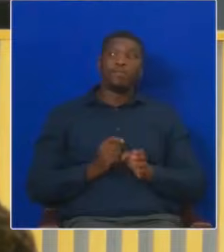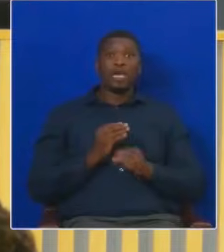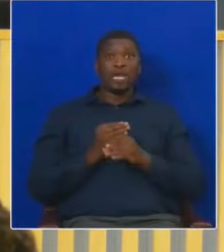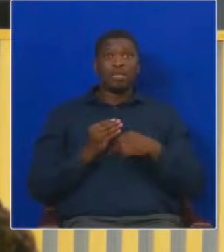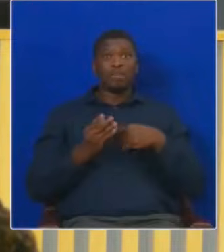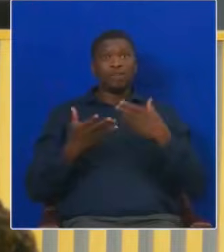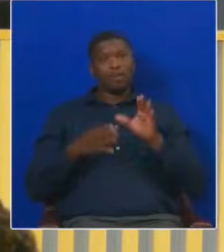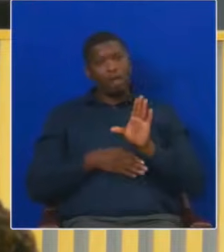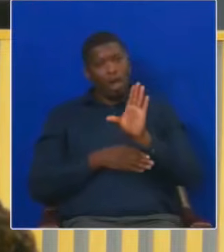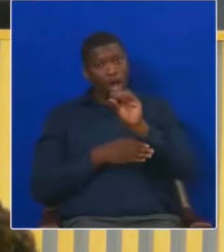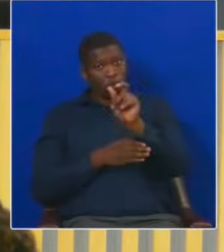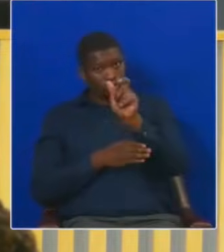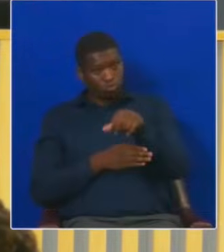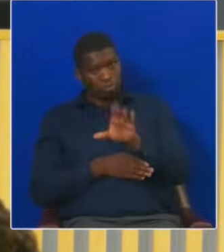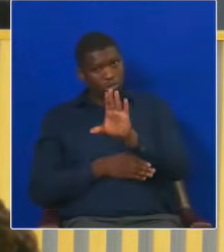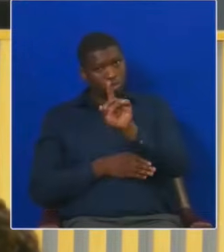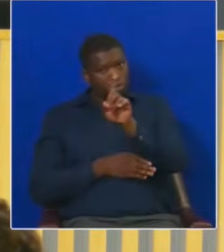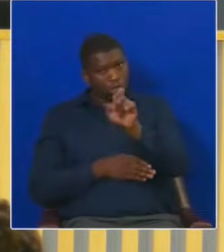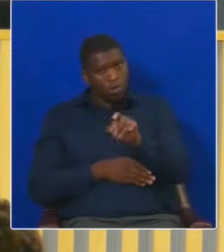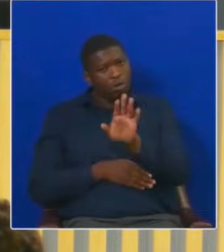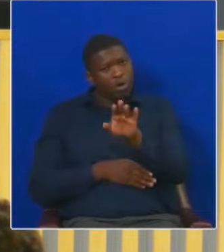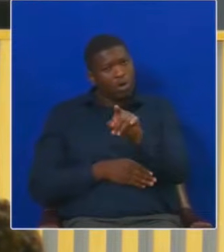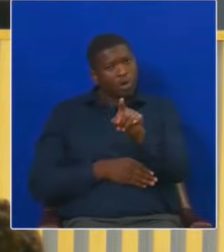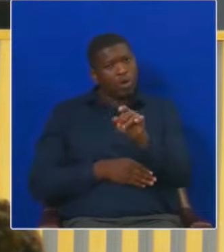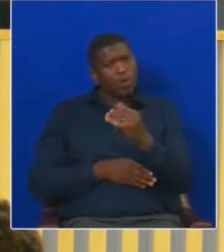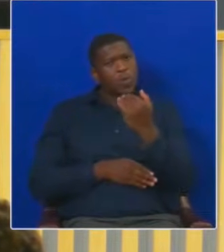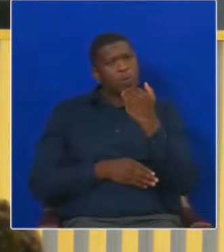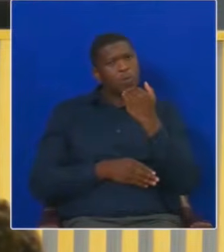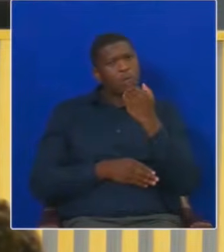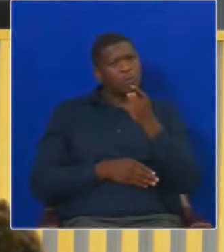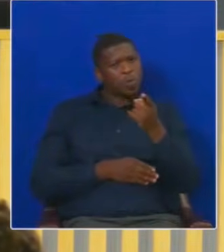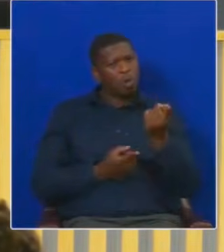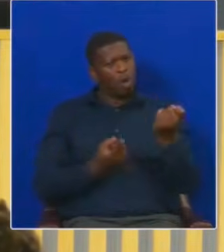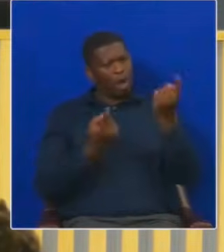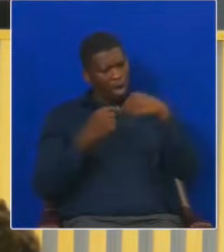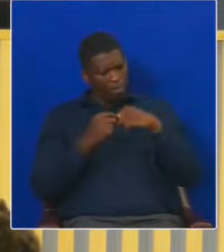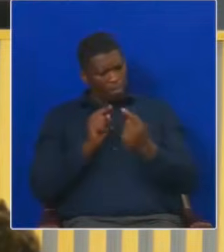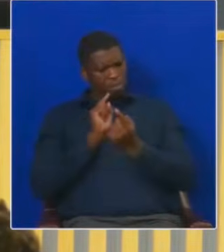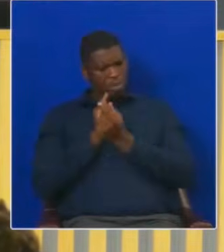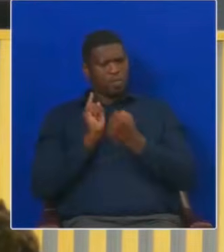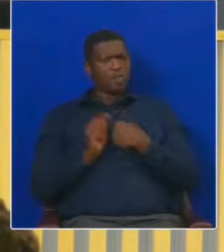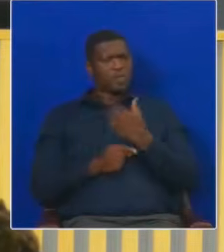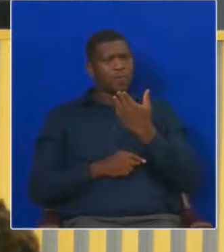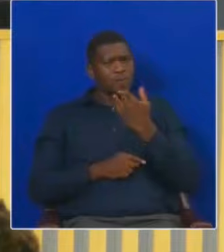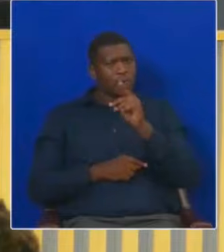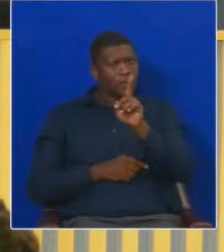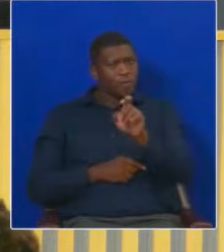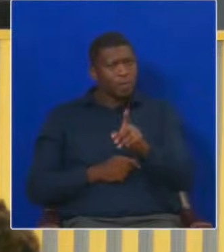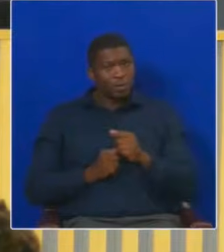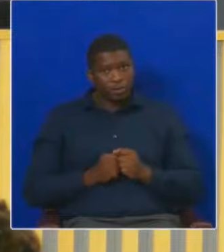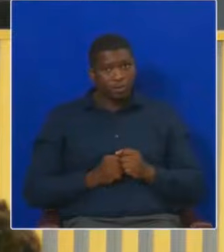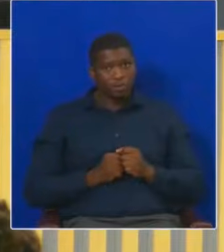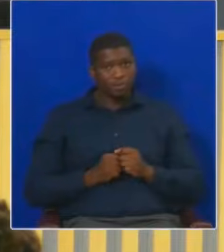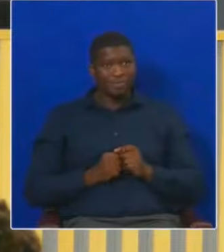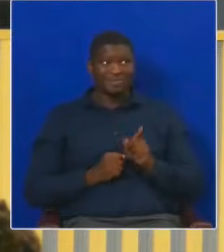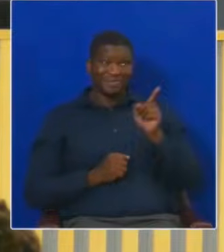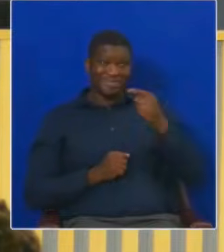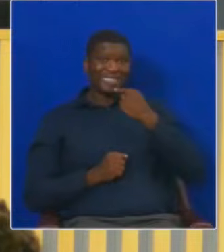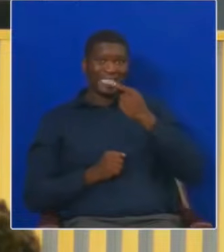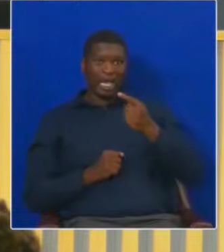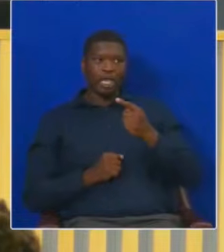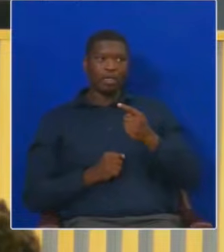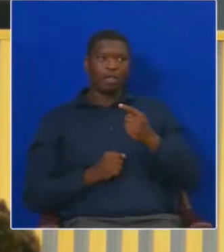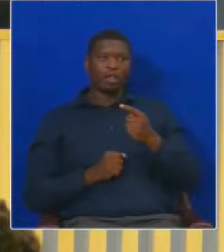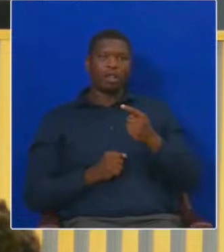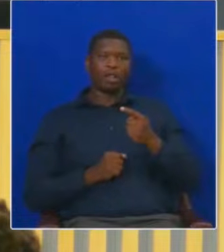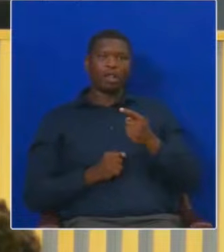to who referred him to me, and his response was that he was referred to me by the